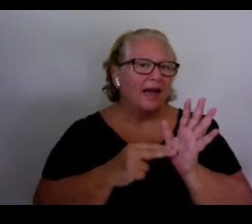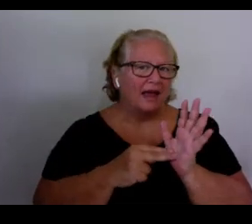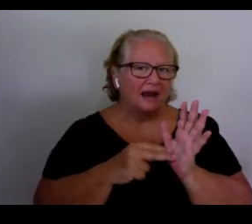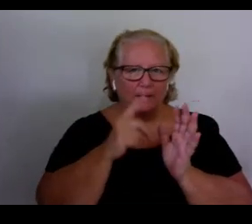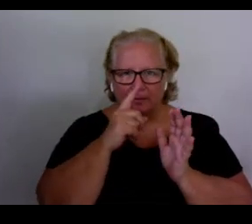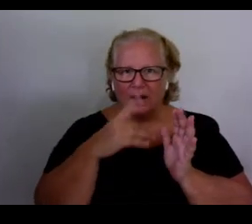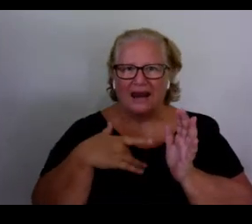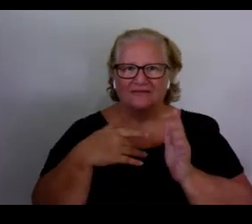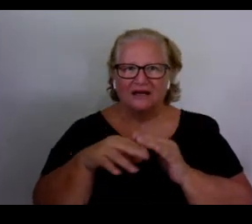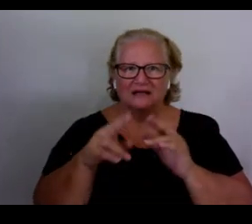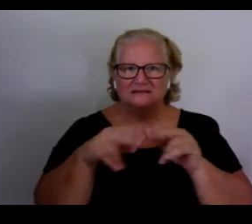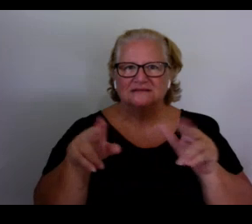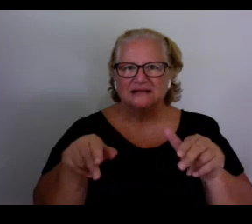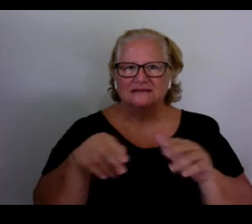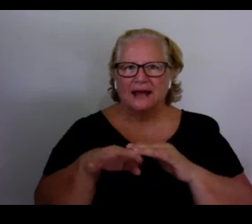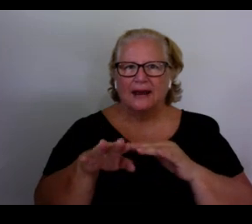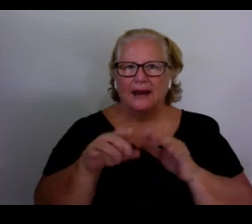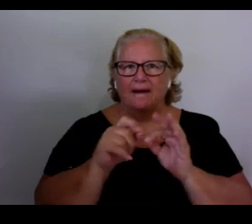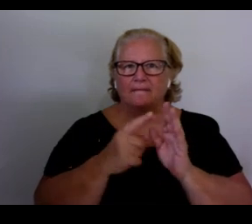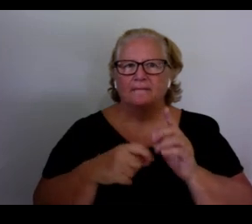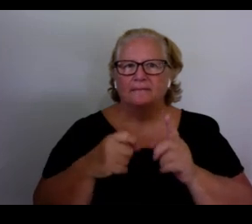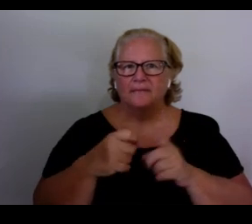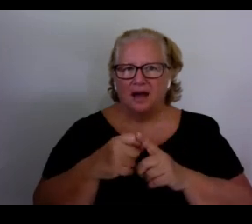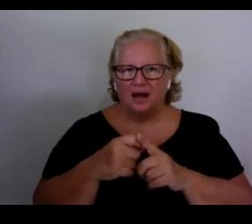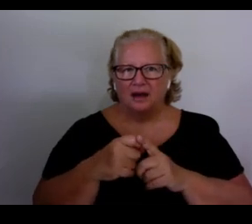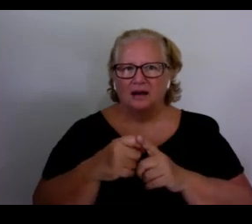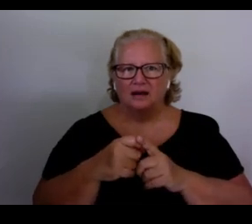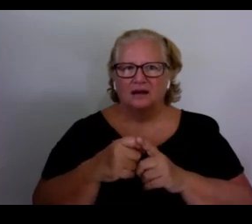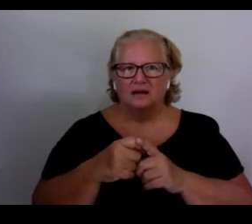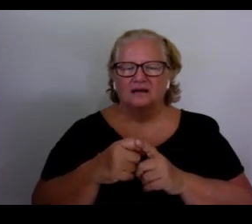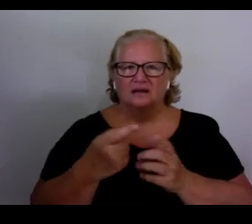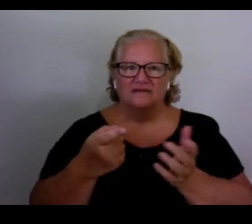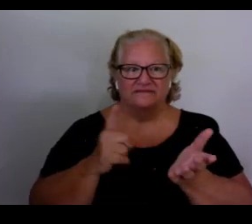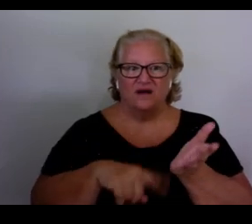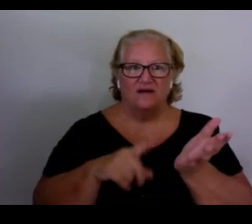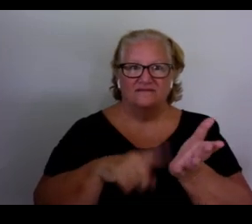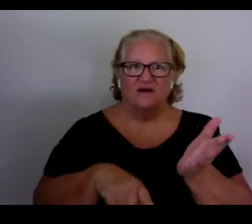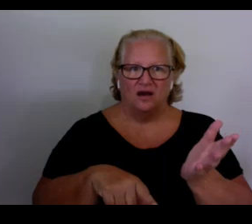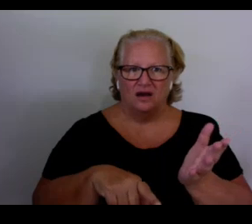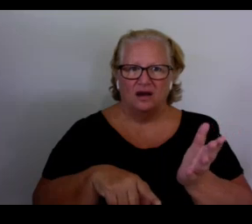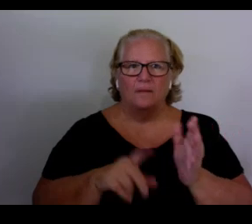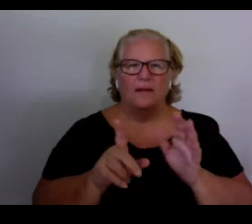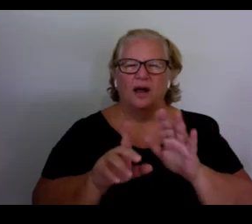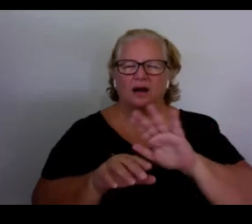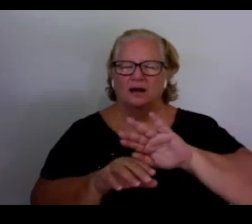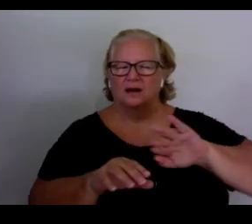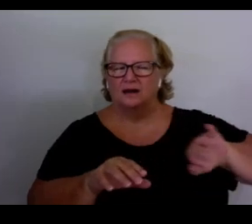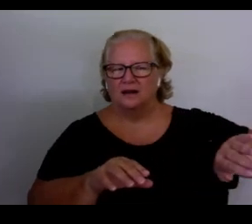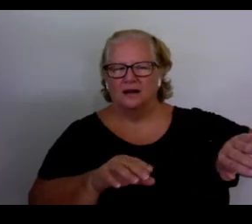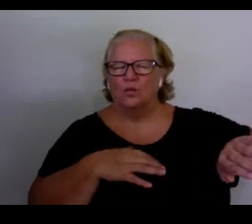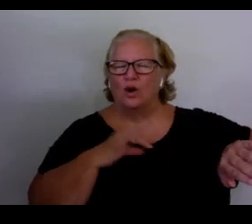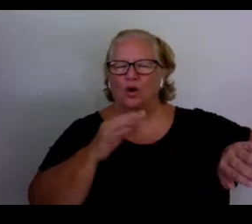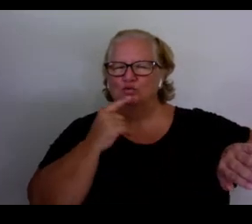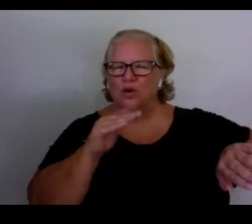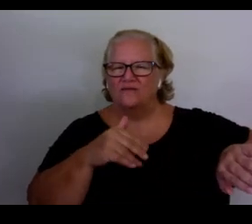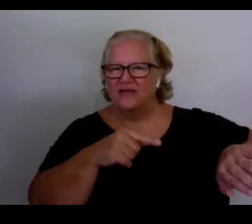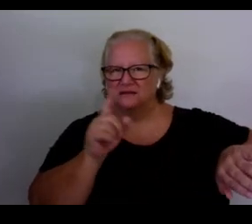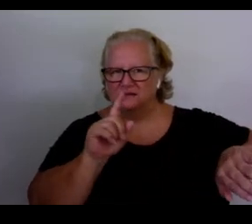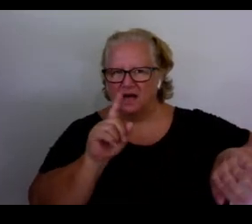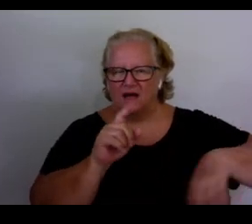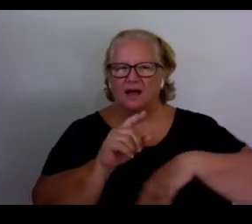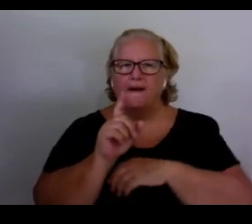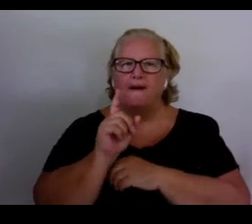in tents in parks and finding them accordingly. I'm going to park that over there because that's not really financial hardship, but